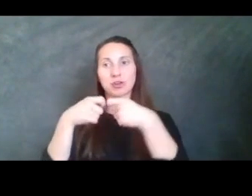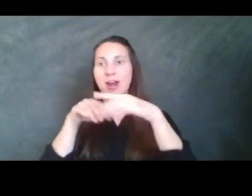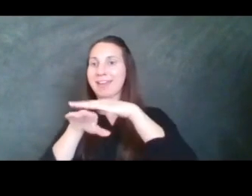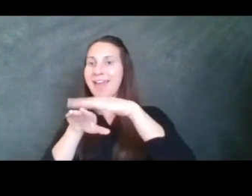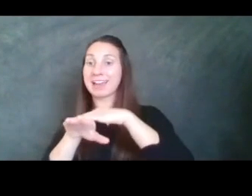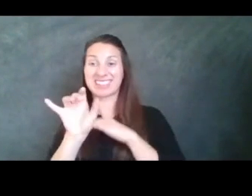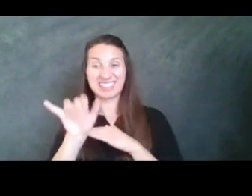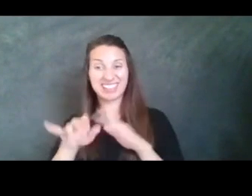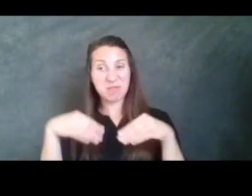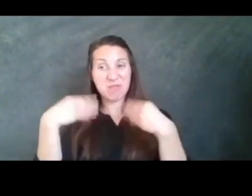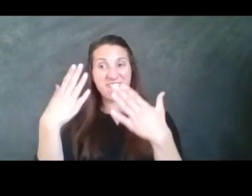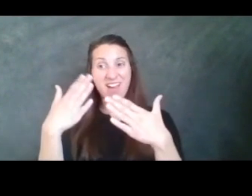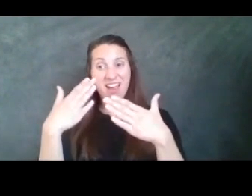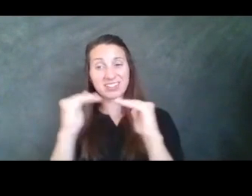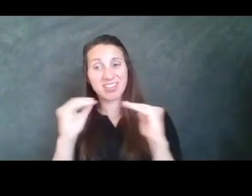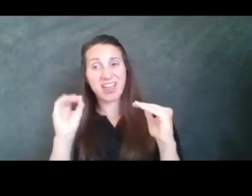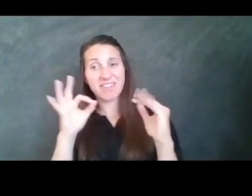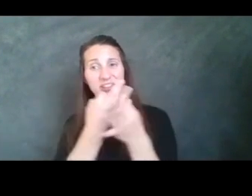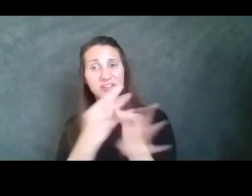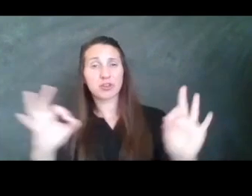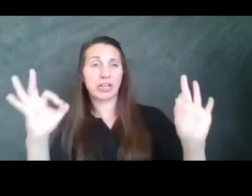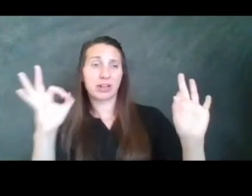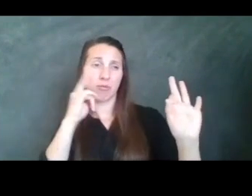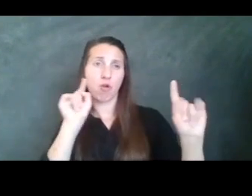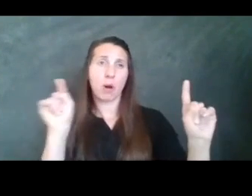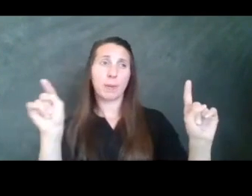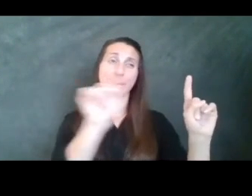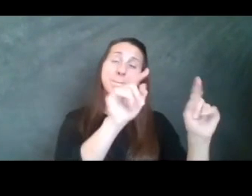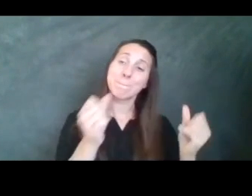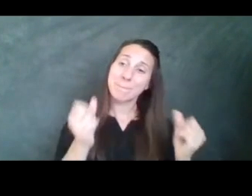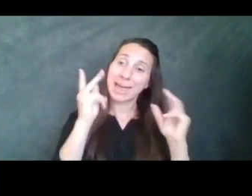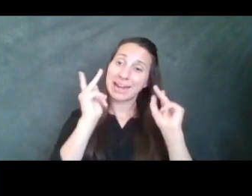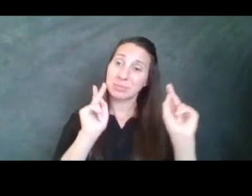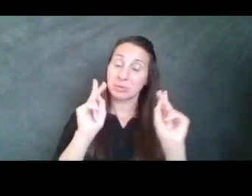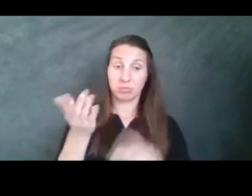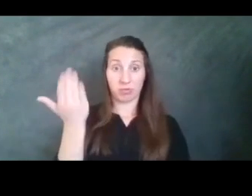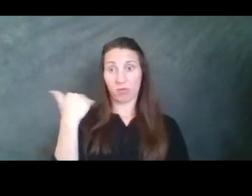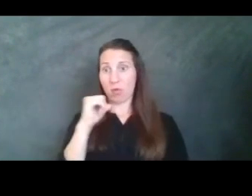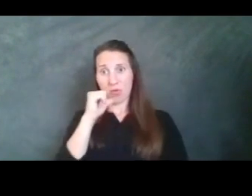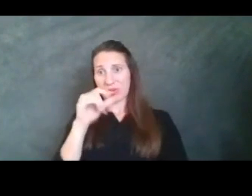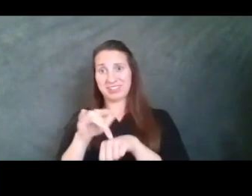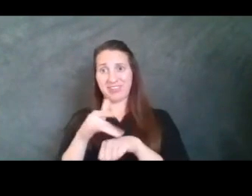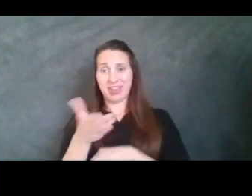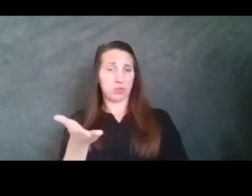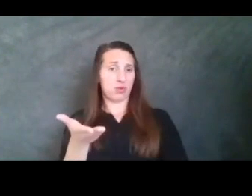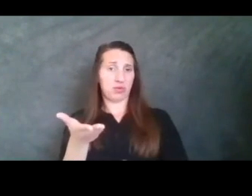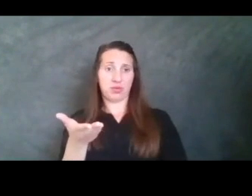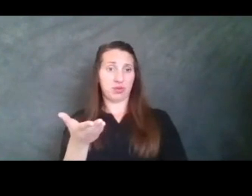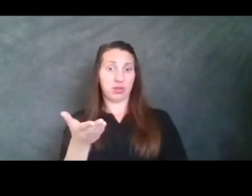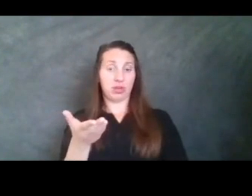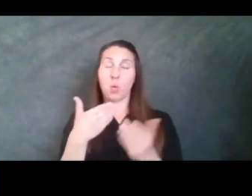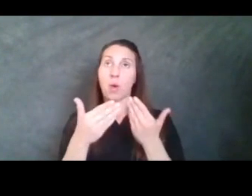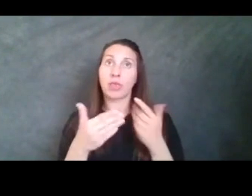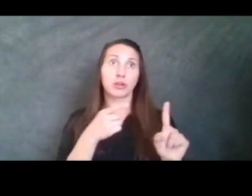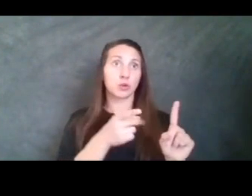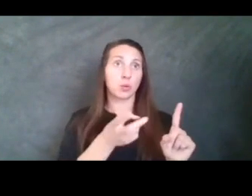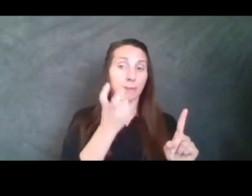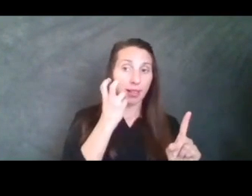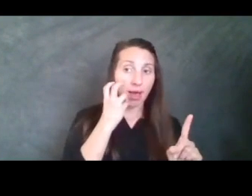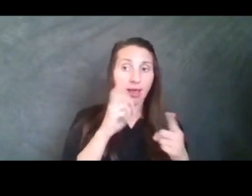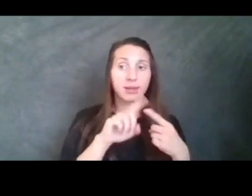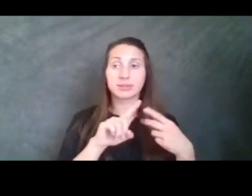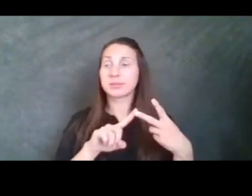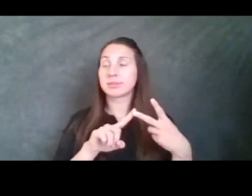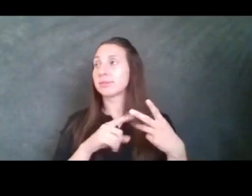level of freedom for folks that has never been available before, whether it's somebody who is blind, whether